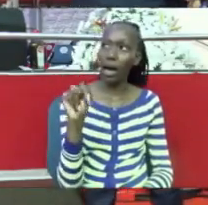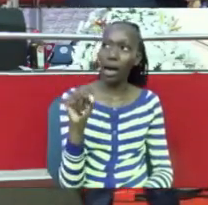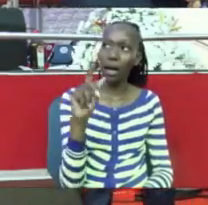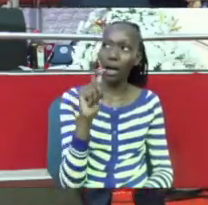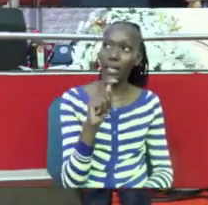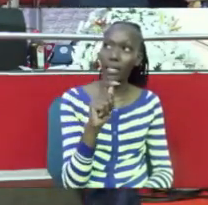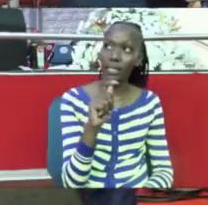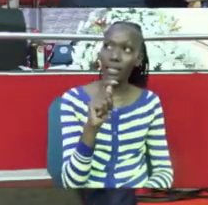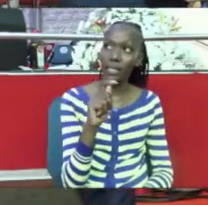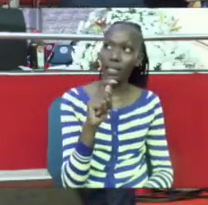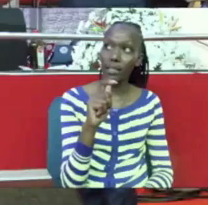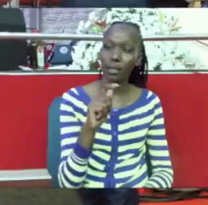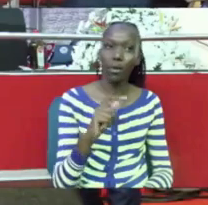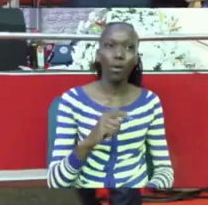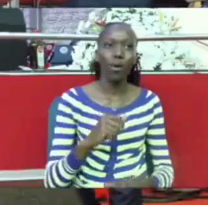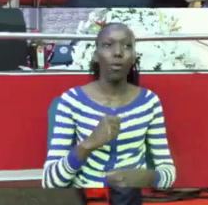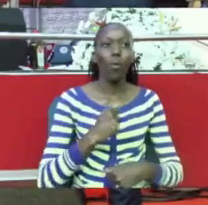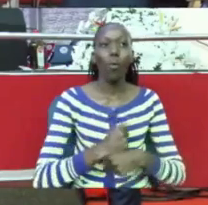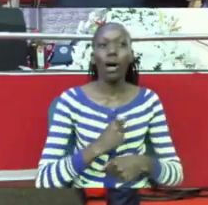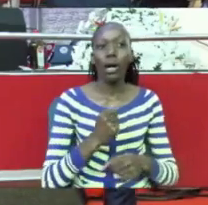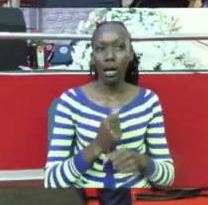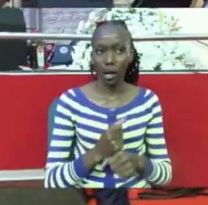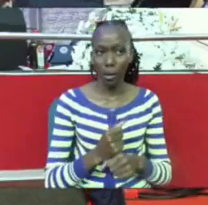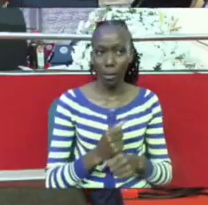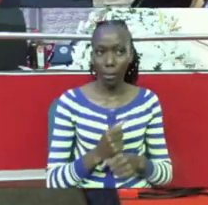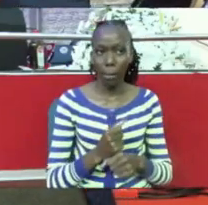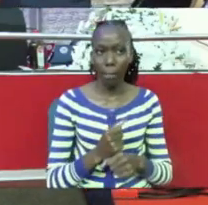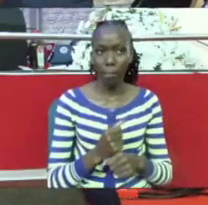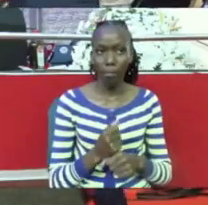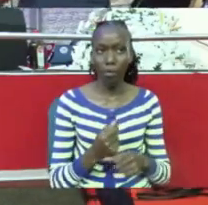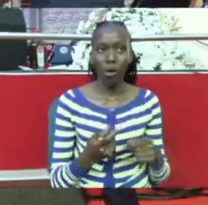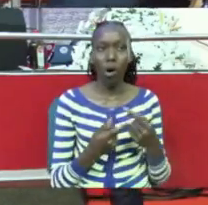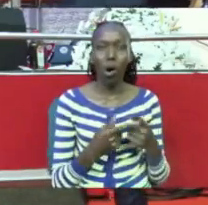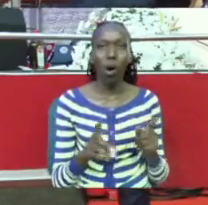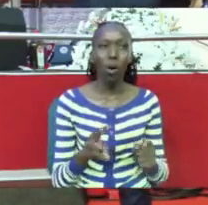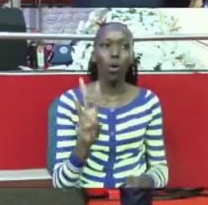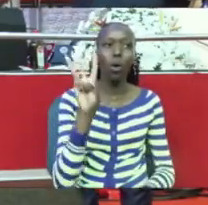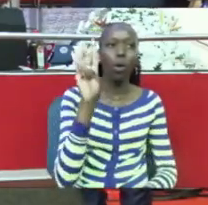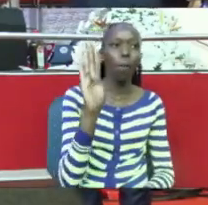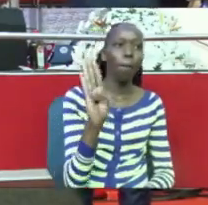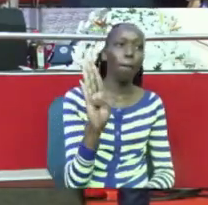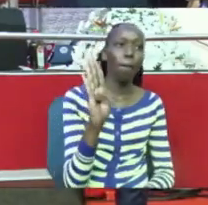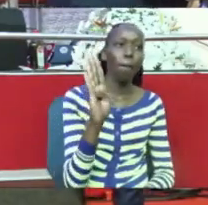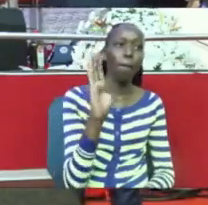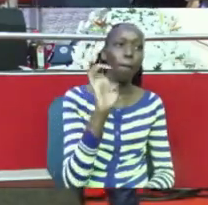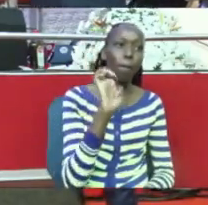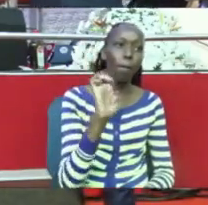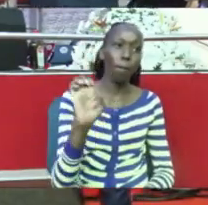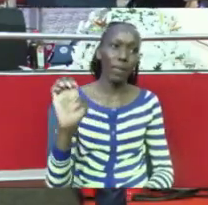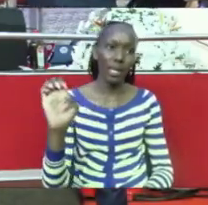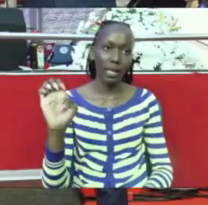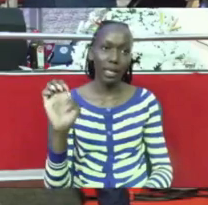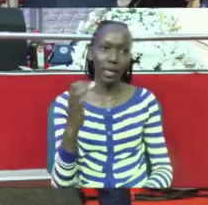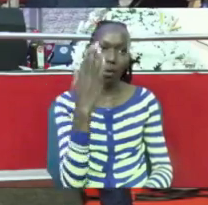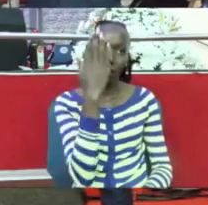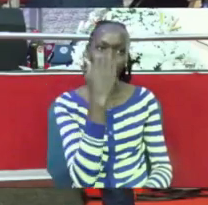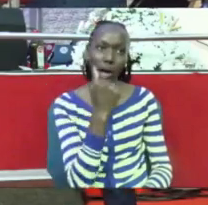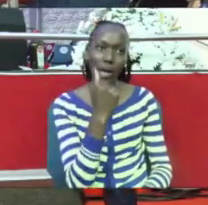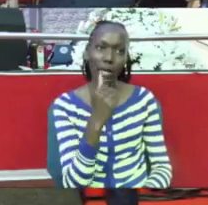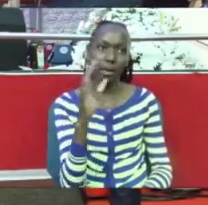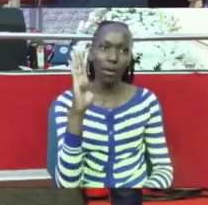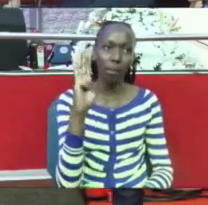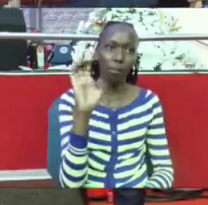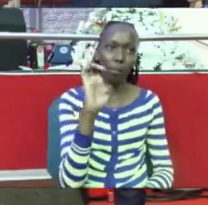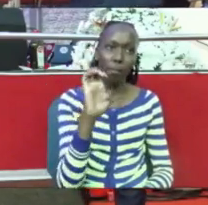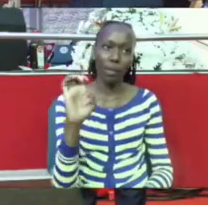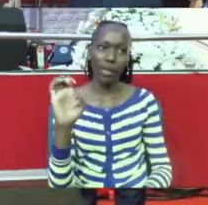kazi. Or even a bee. Because bee nyuki. Gives us honey. Kwa sababu nyuki hutengeneza asali. But he was